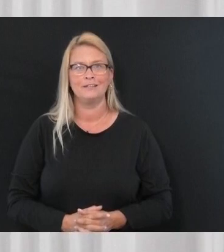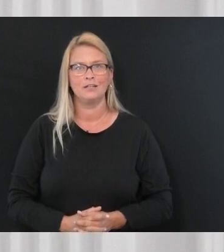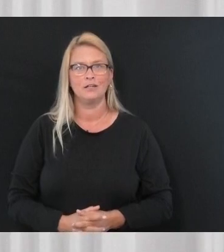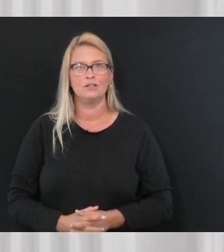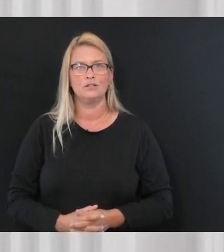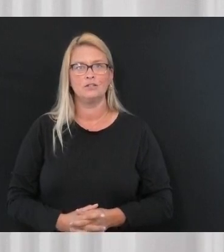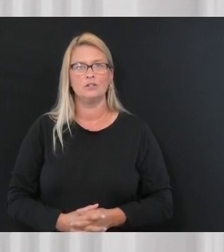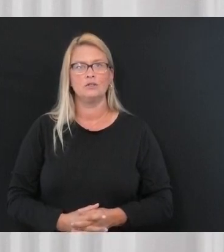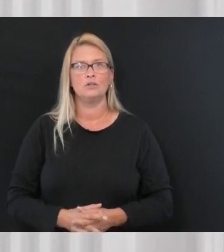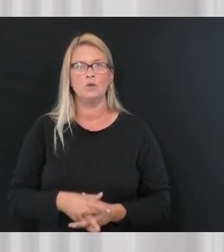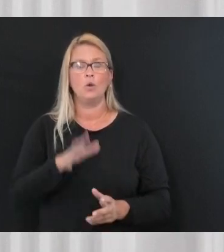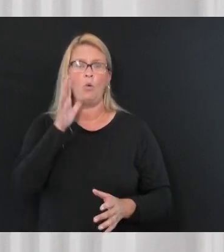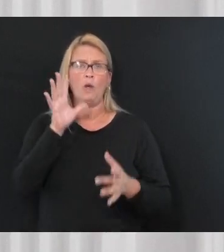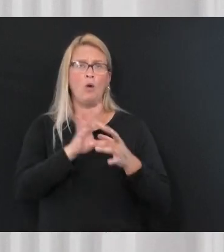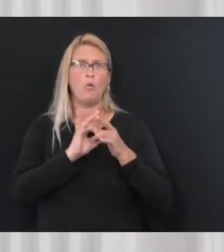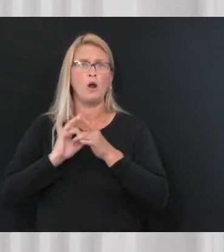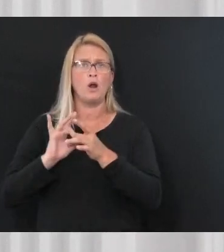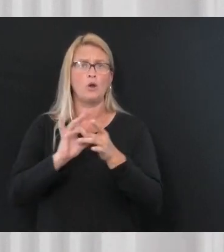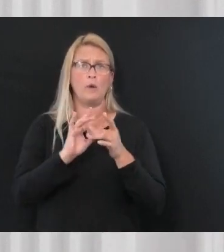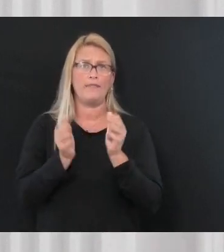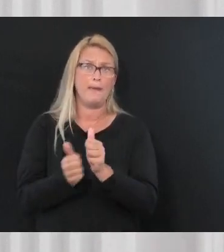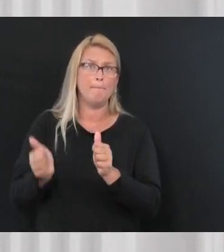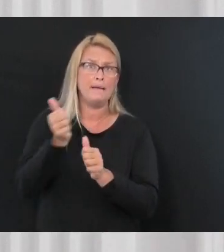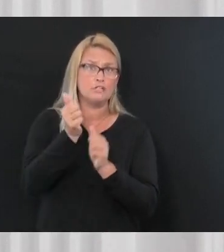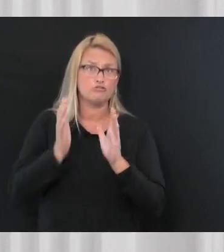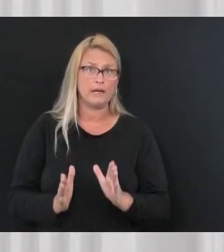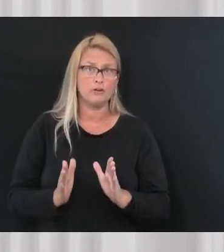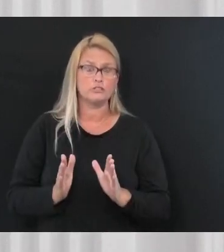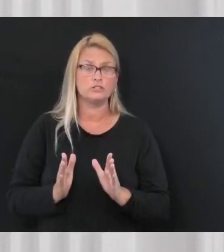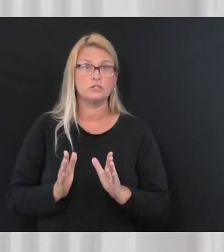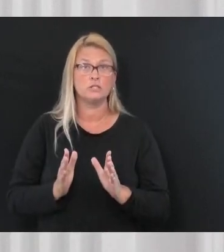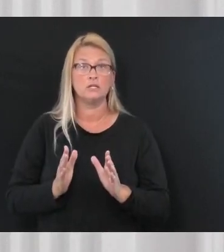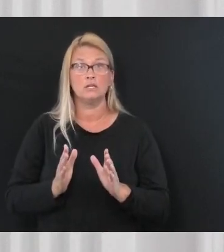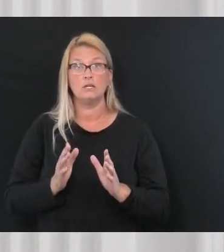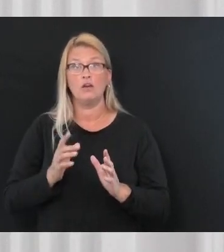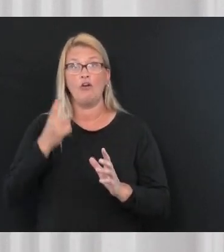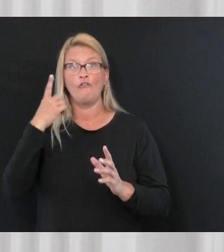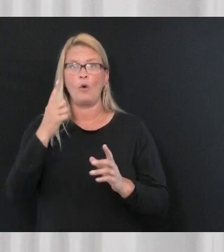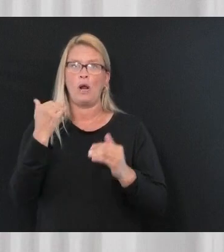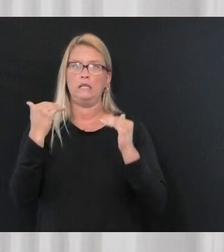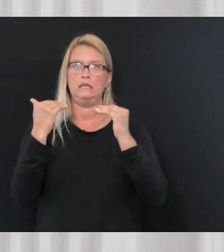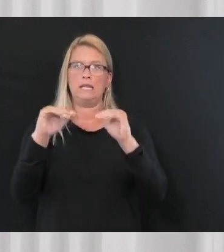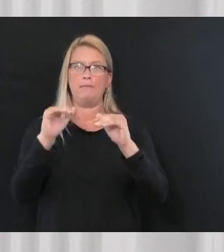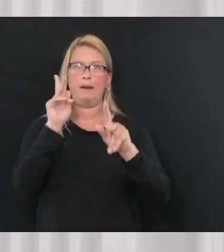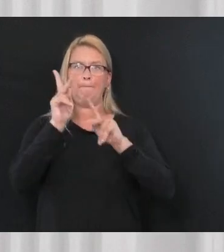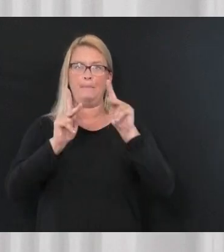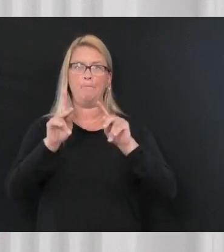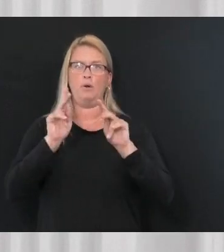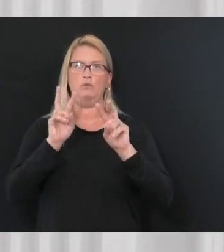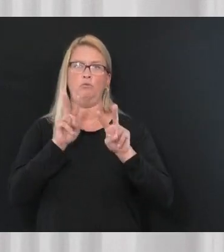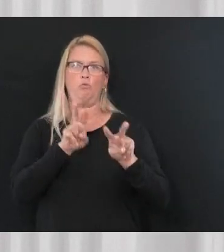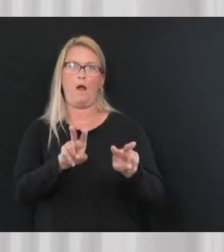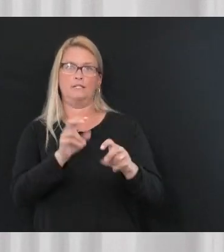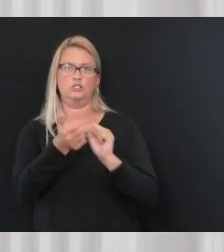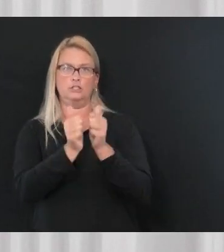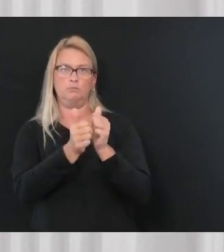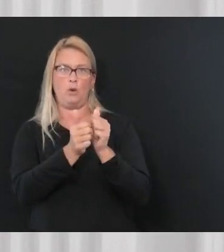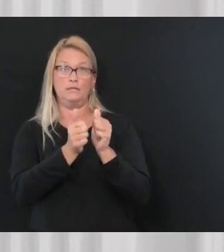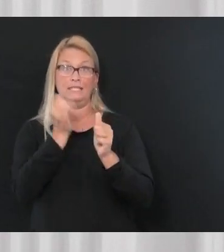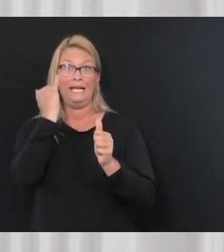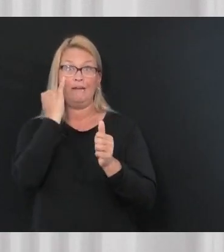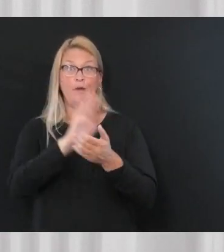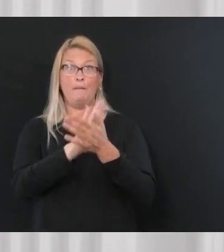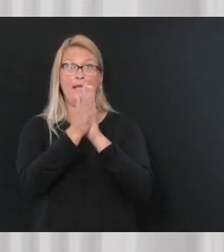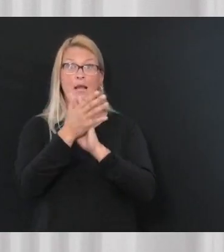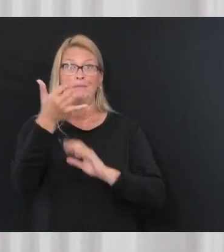with our administrators to deal with the limited spectators as we get into the yellow and